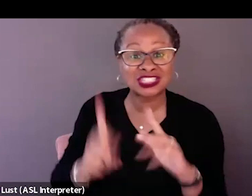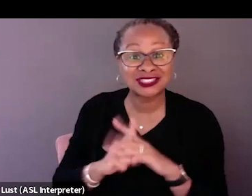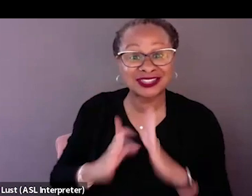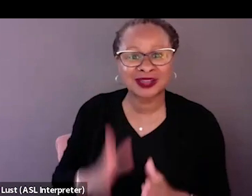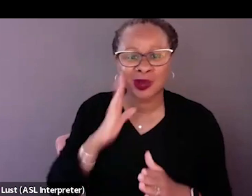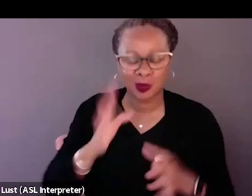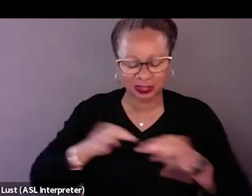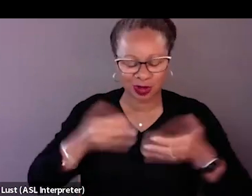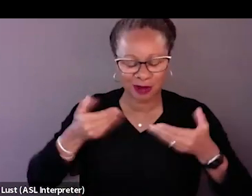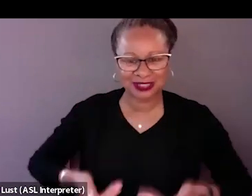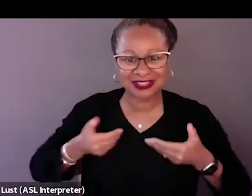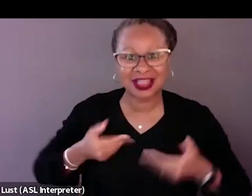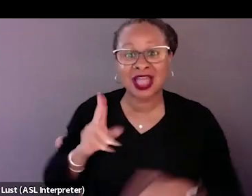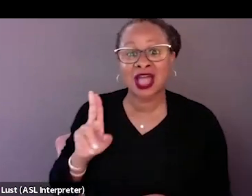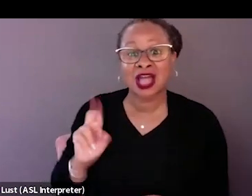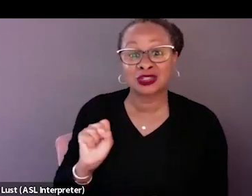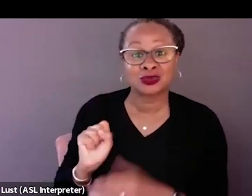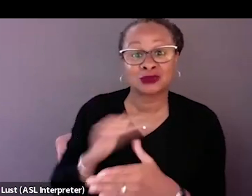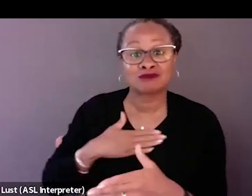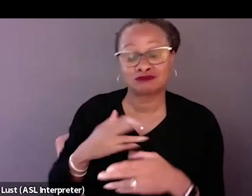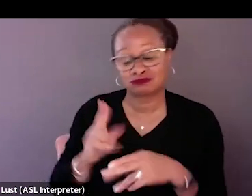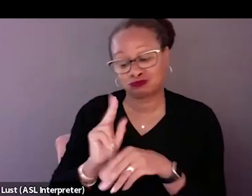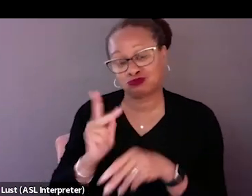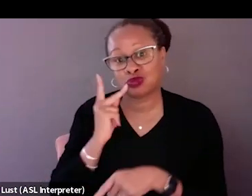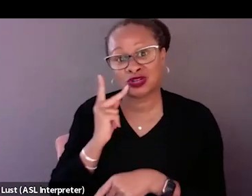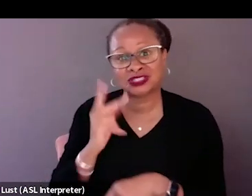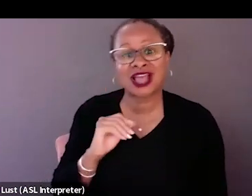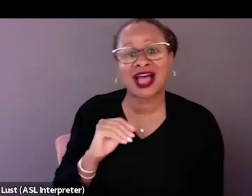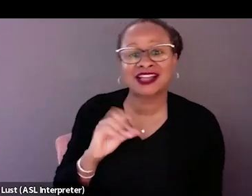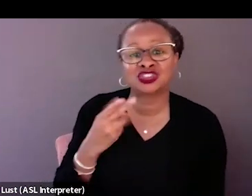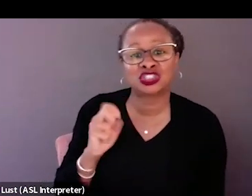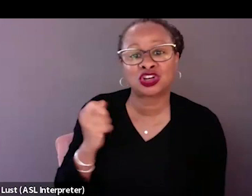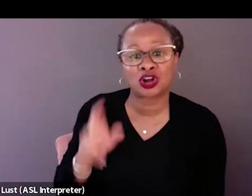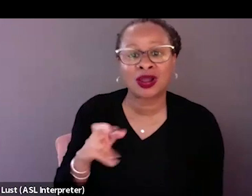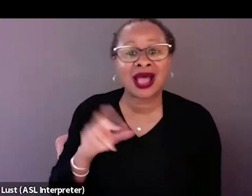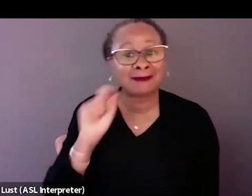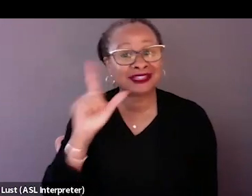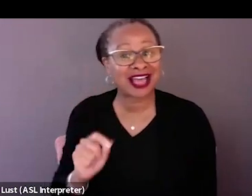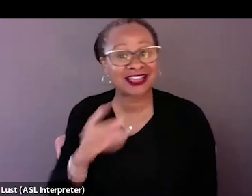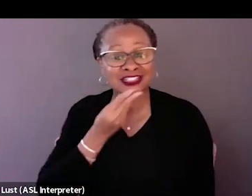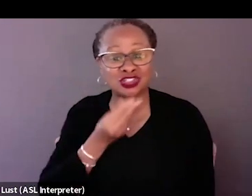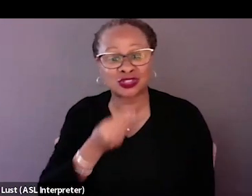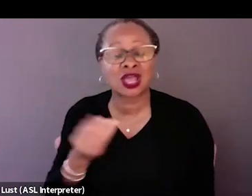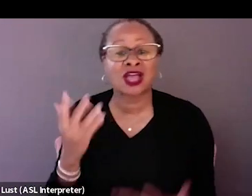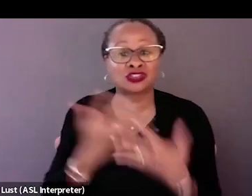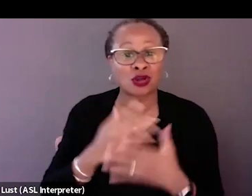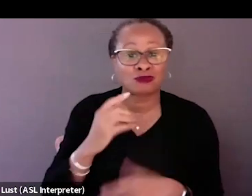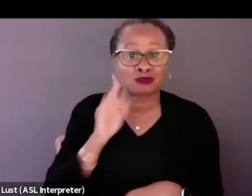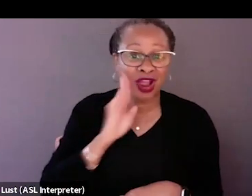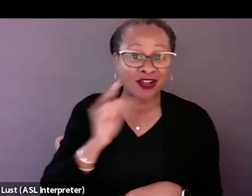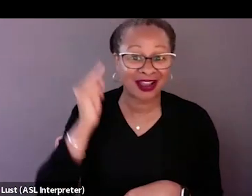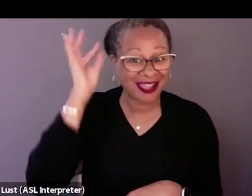describe myself. I use she, her pronouns. I'm of Italian and Jewish heritage with dark brown hair, brown eyes. I'm wearing a